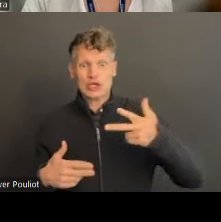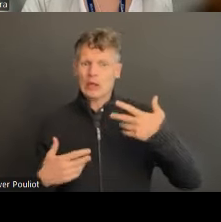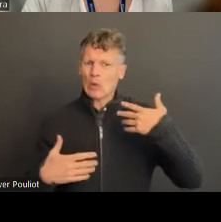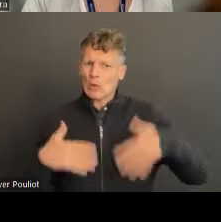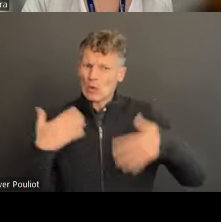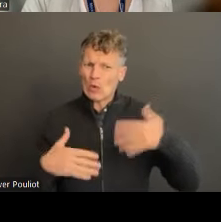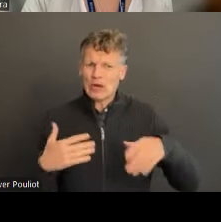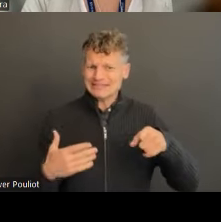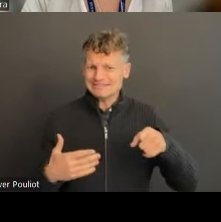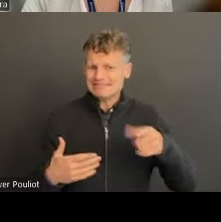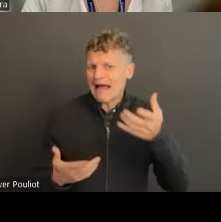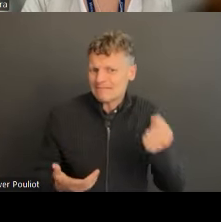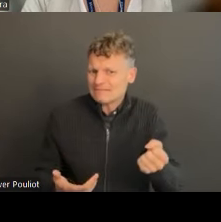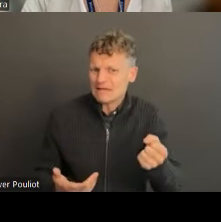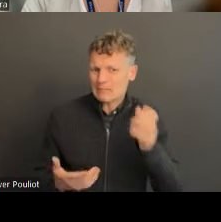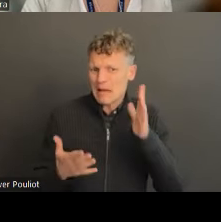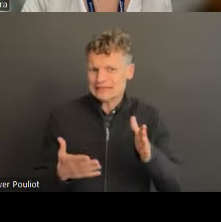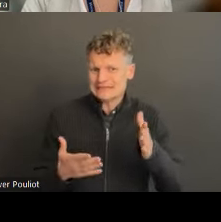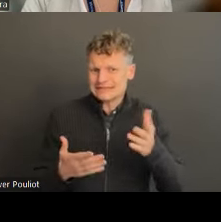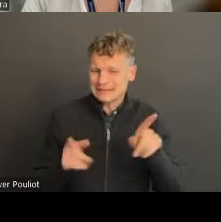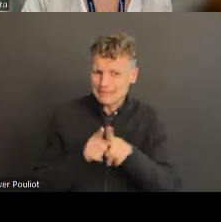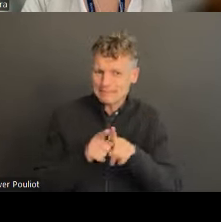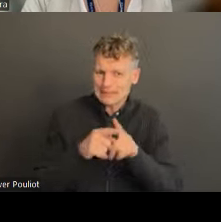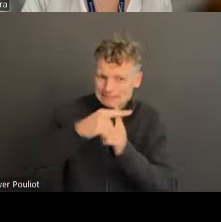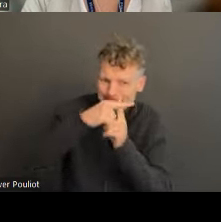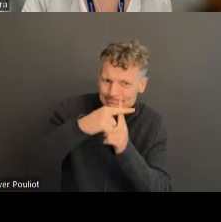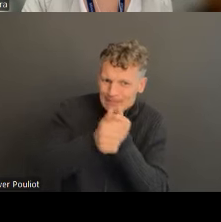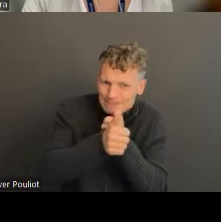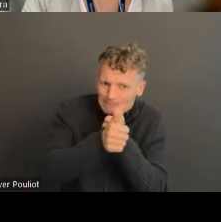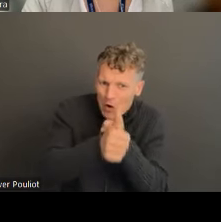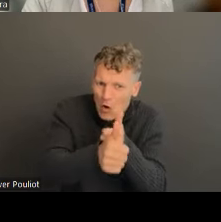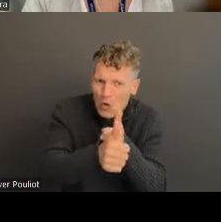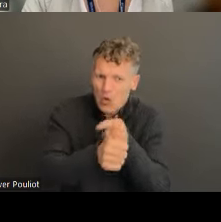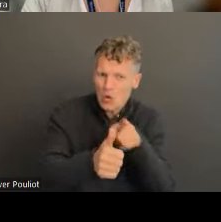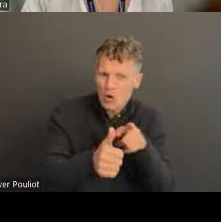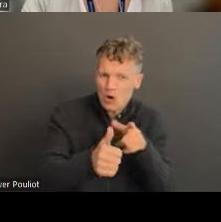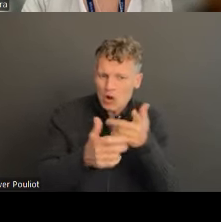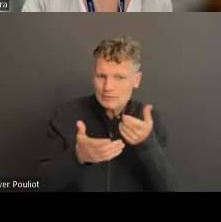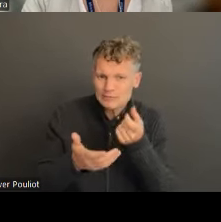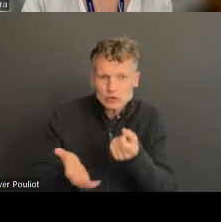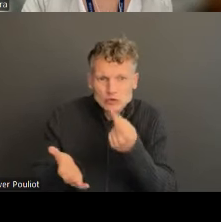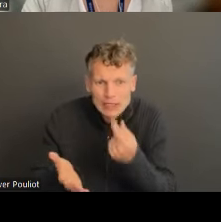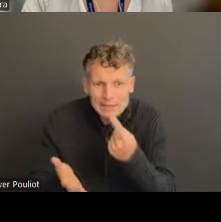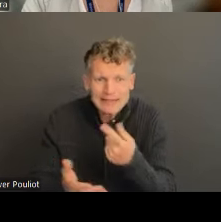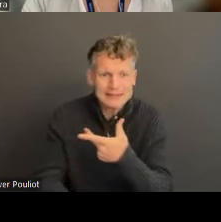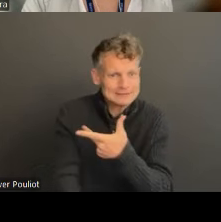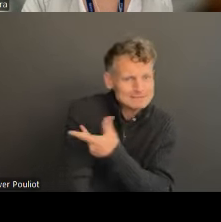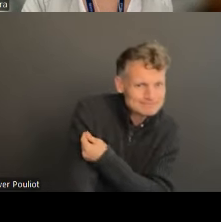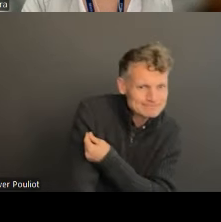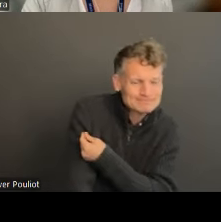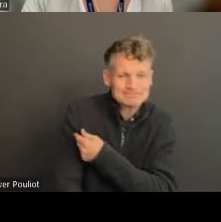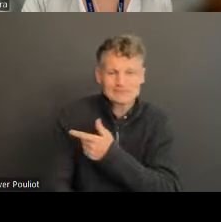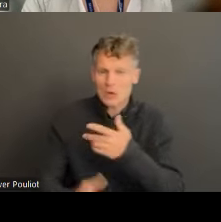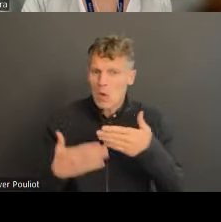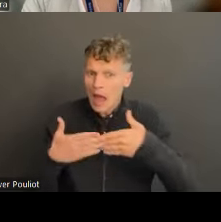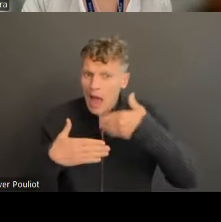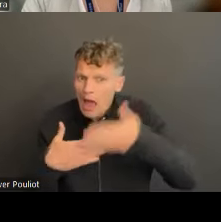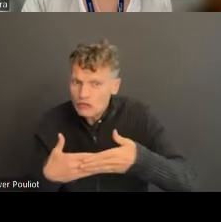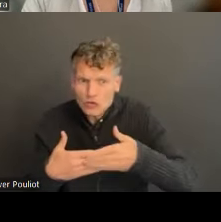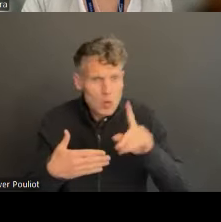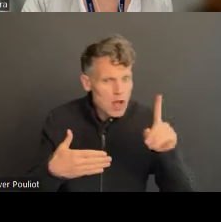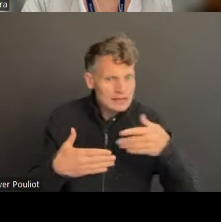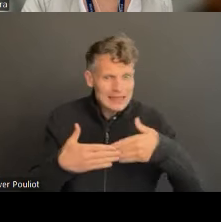And this is divided or detailed and how the access to treatment exists. After the diagnosis, what happens after diagnosis?